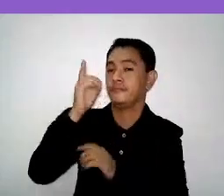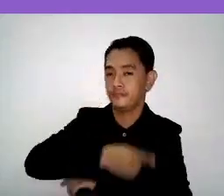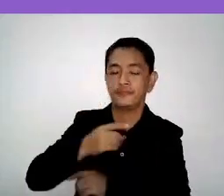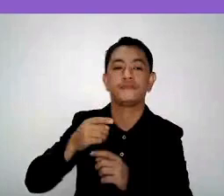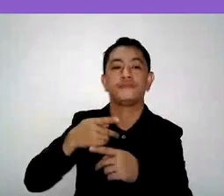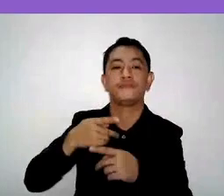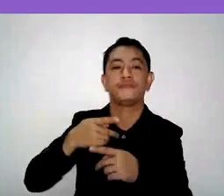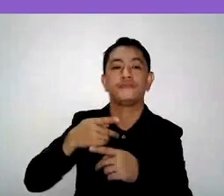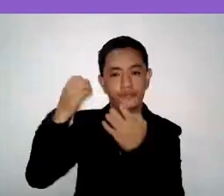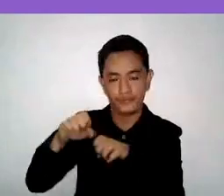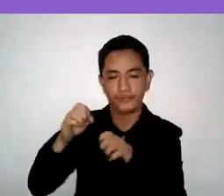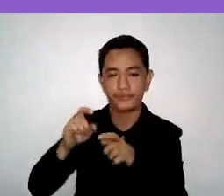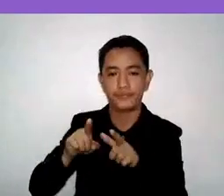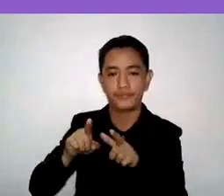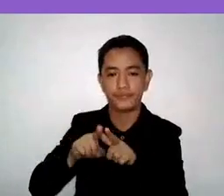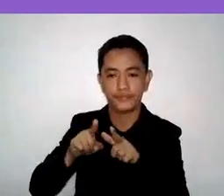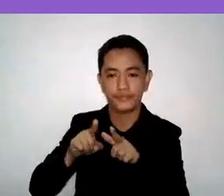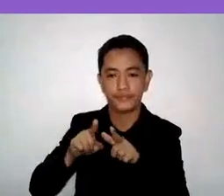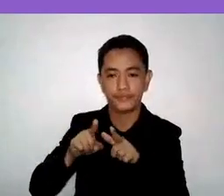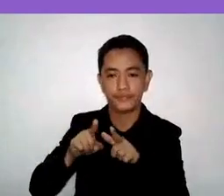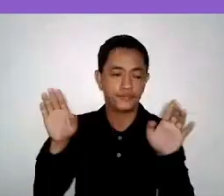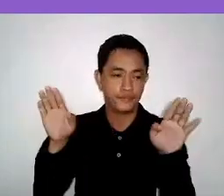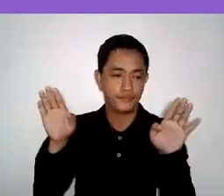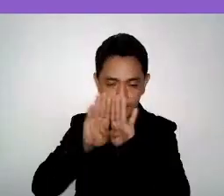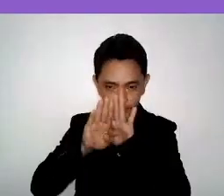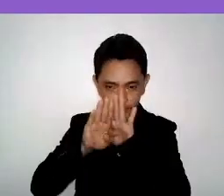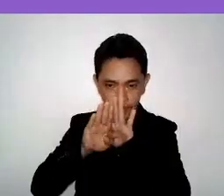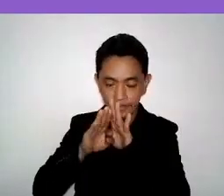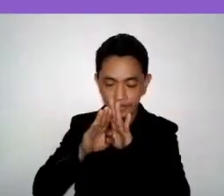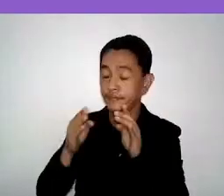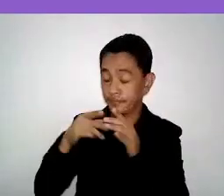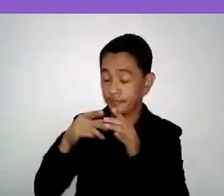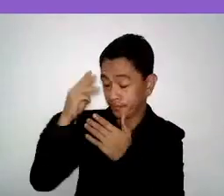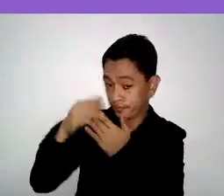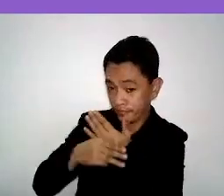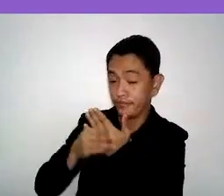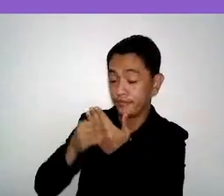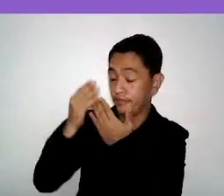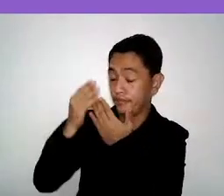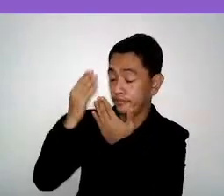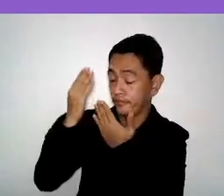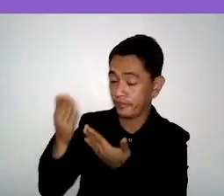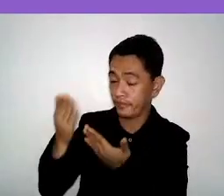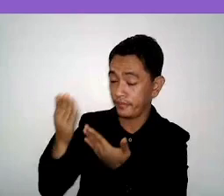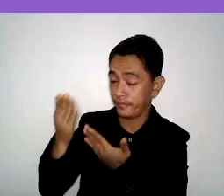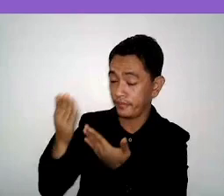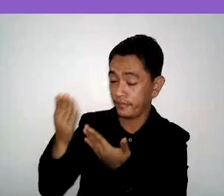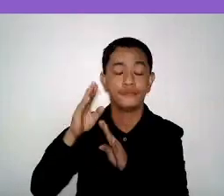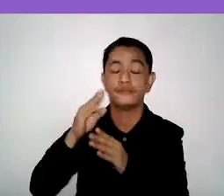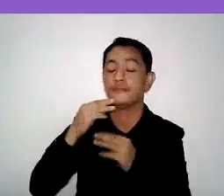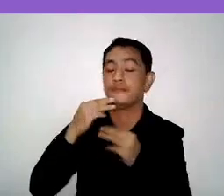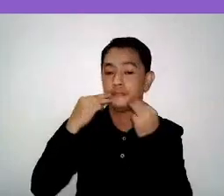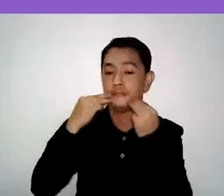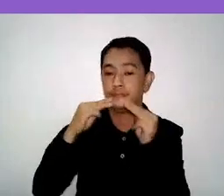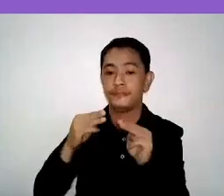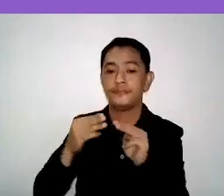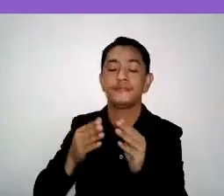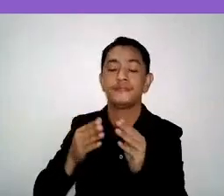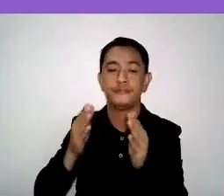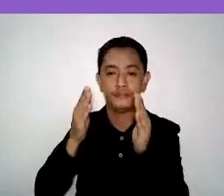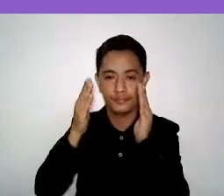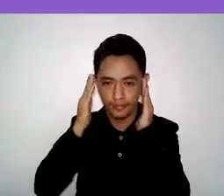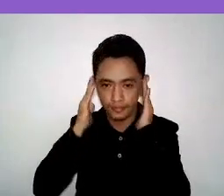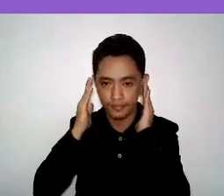fun talks and discussions as we close off our 5-day productive event. And as we inch closer towards the end of